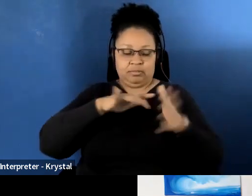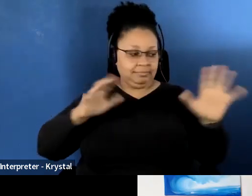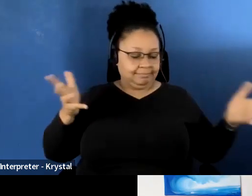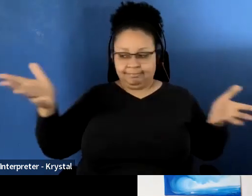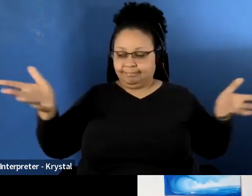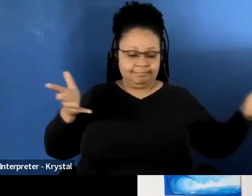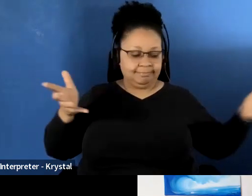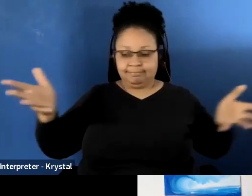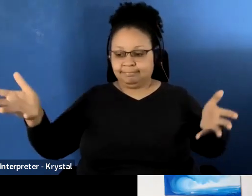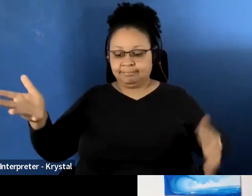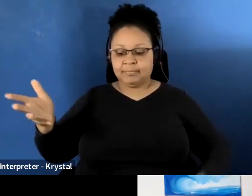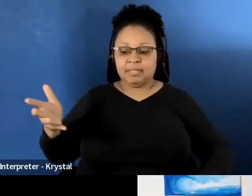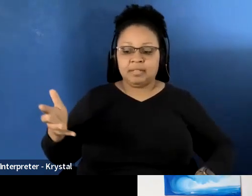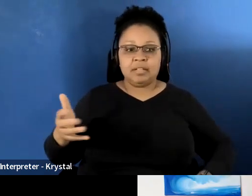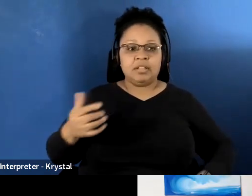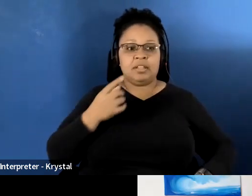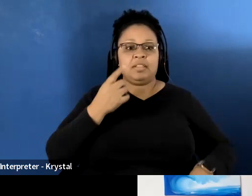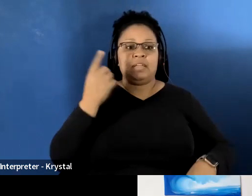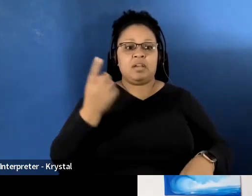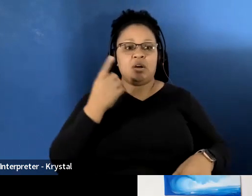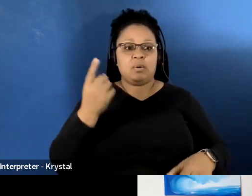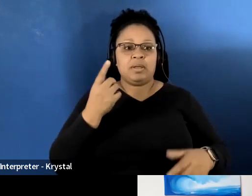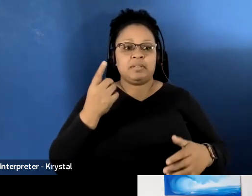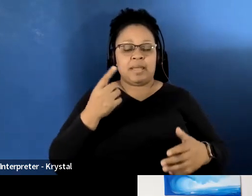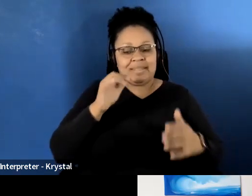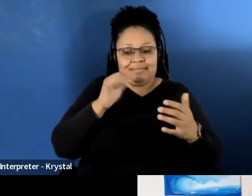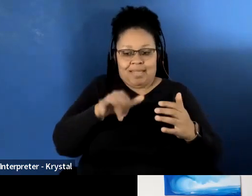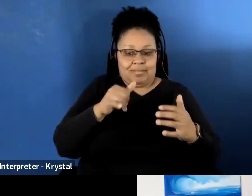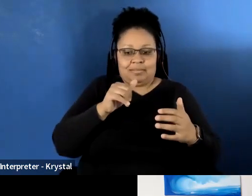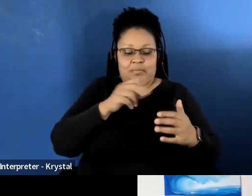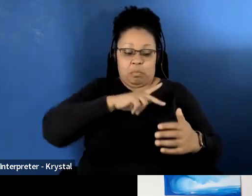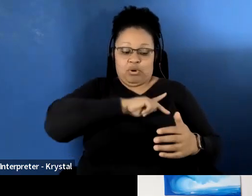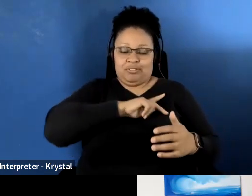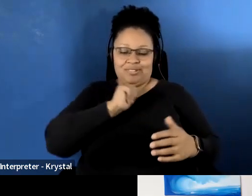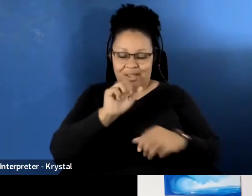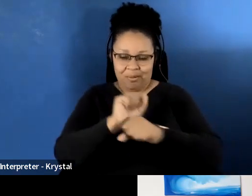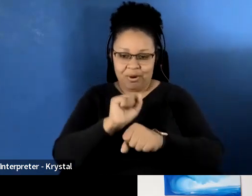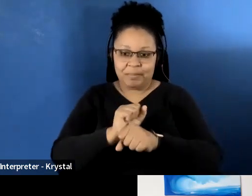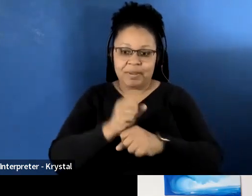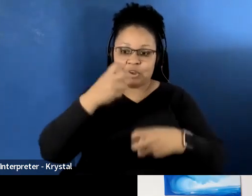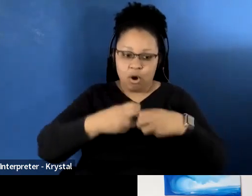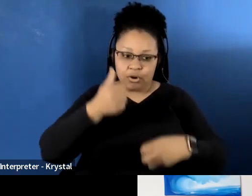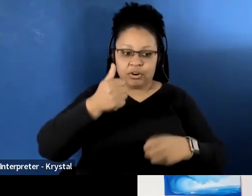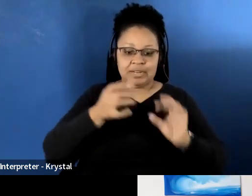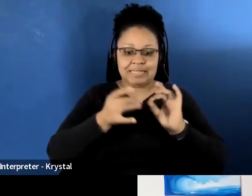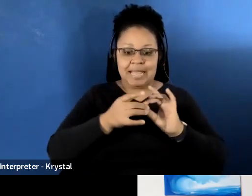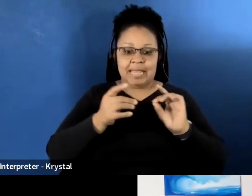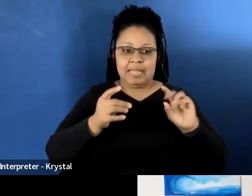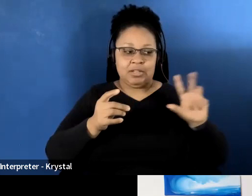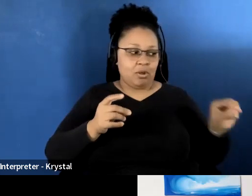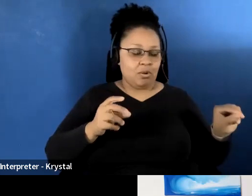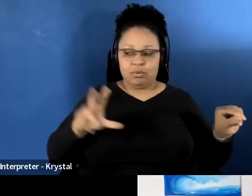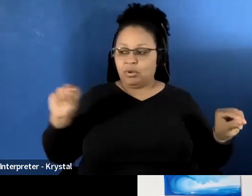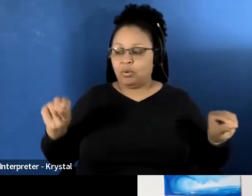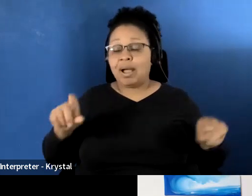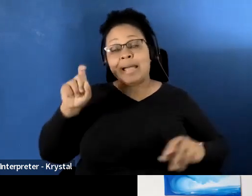to need, and so this isn't necessarily even work, it's just personal, which makes it even harder sometimes to say no, because it's like, oh, I got to do this for